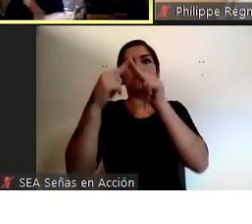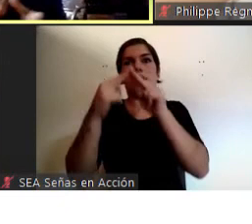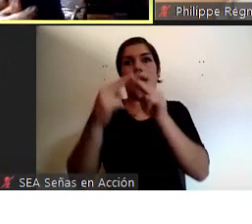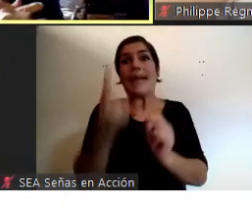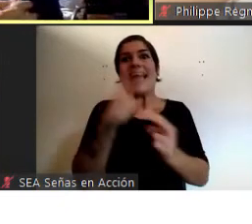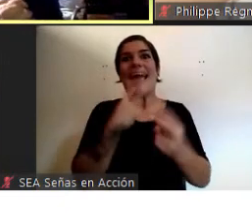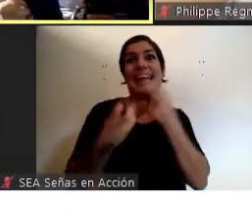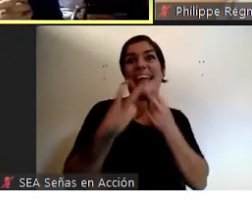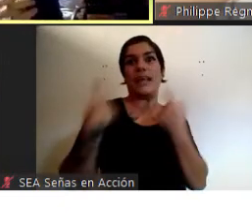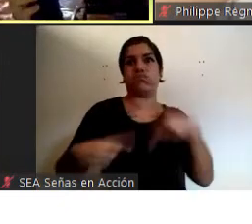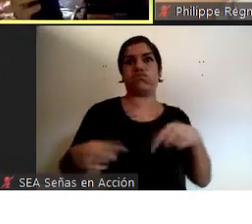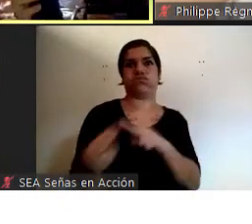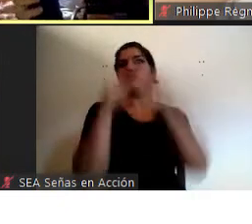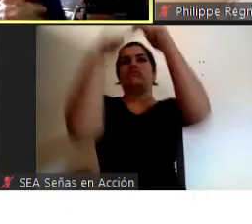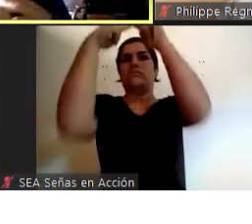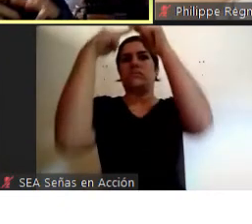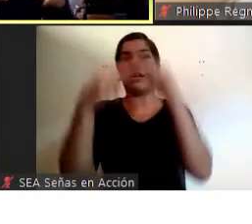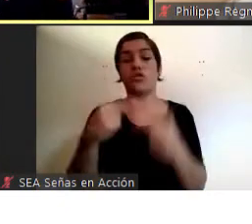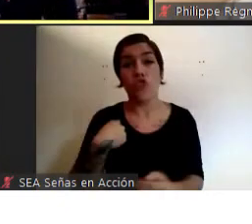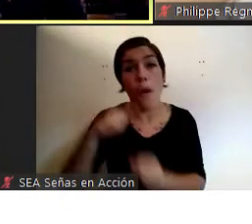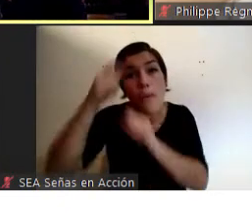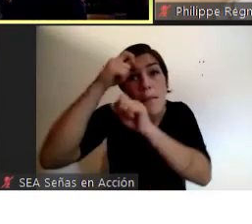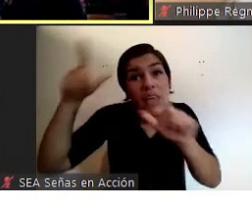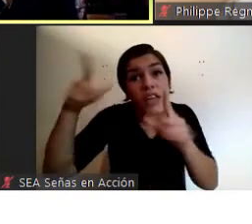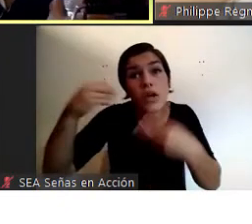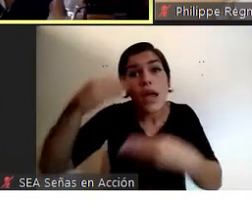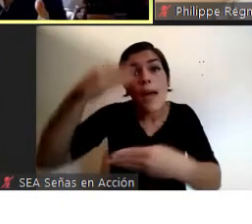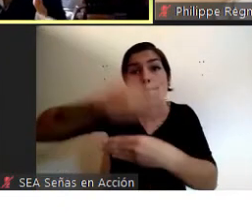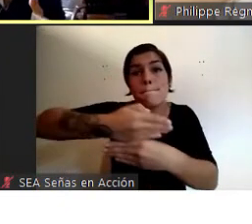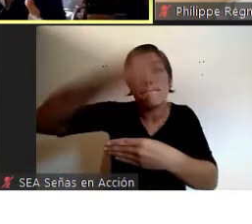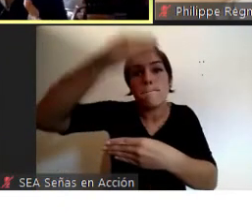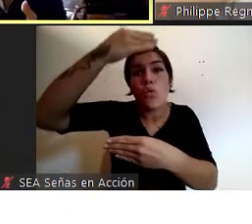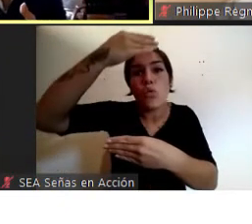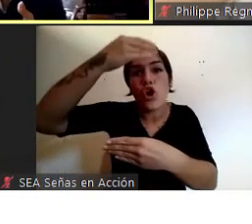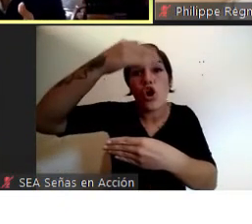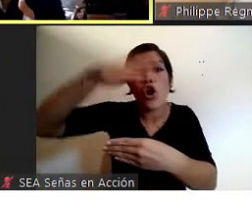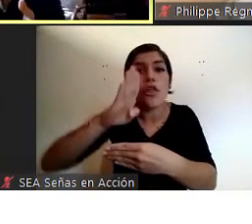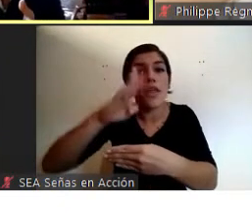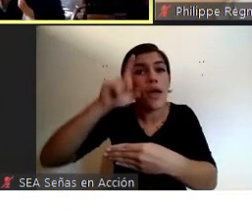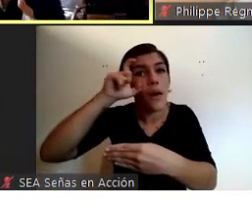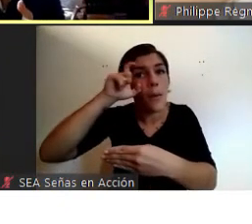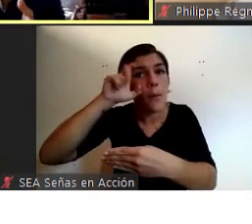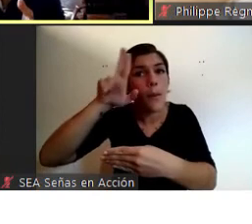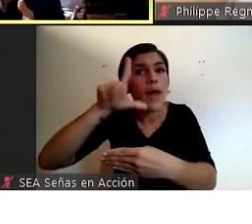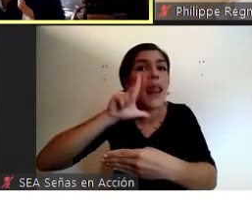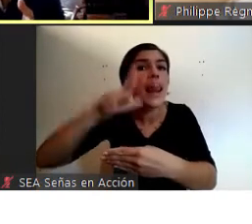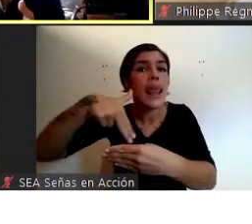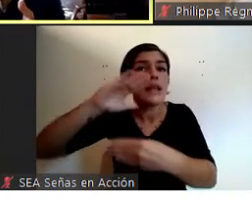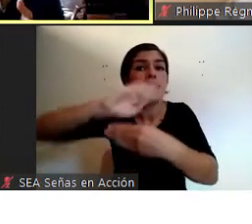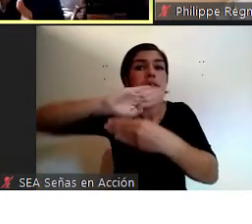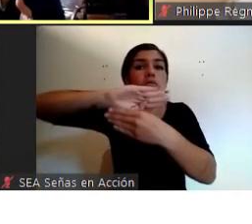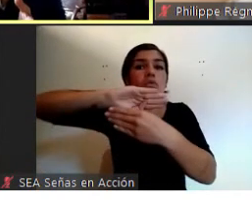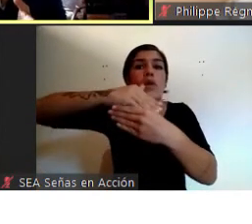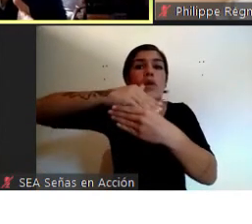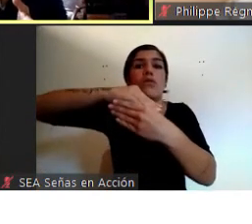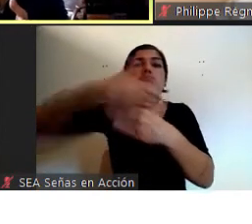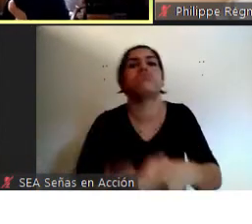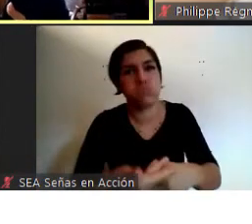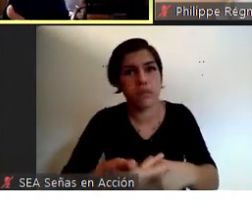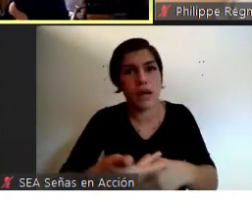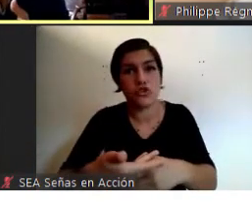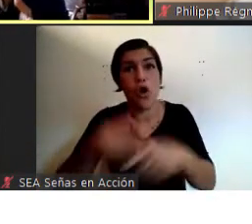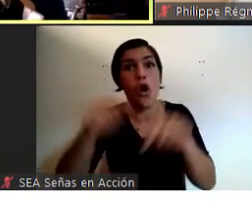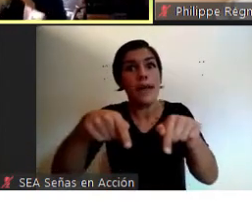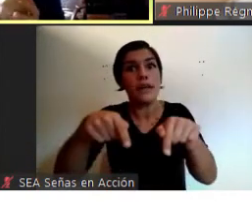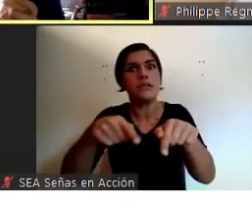fall of the Berlin Wall, even far more than the Twin Towers, or even more